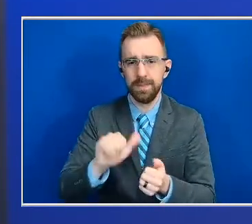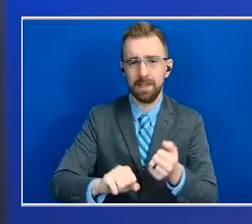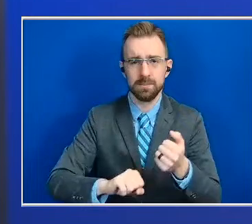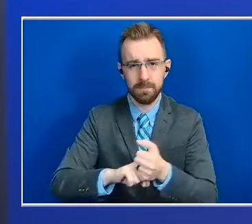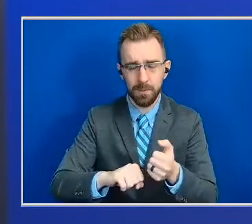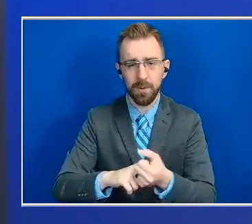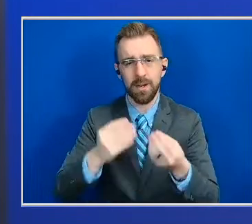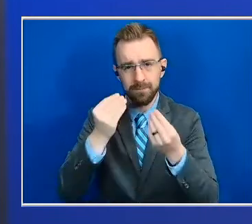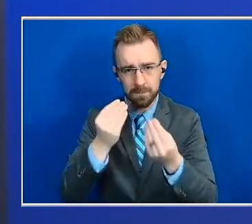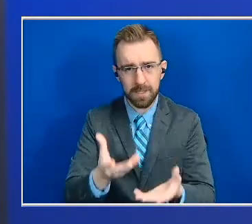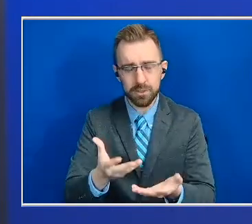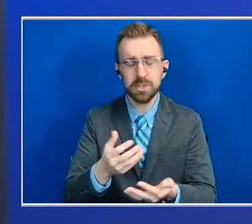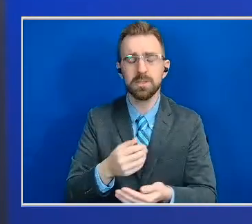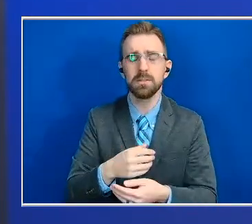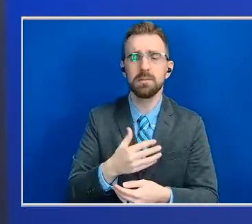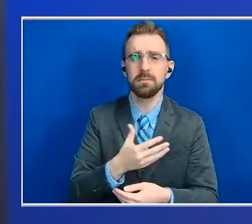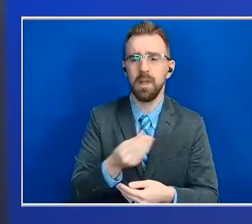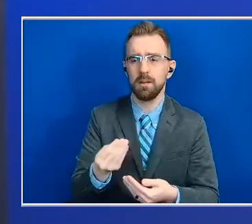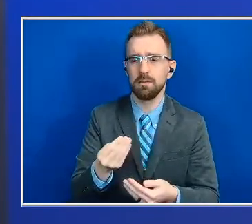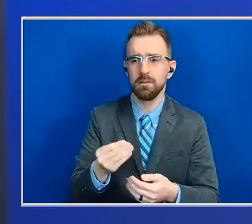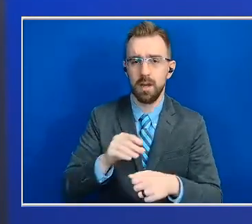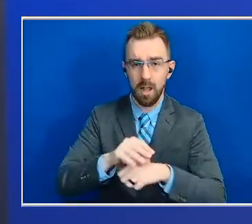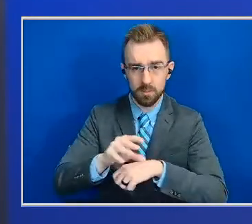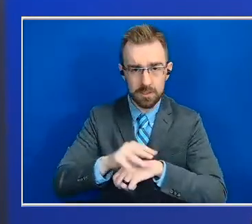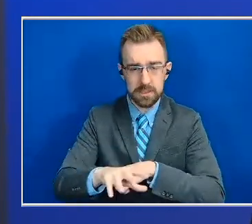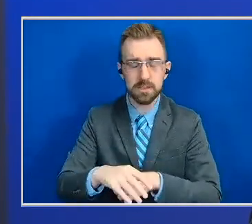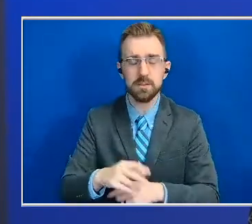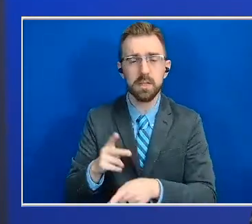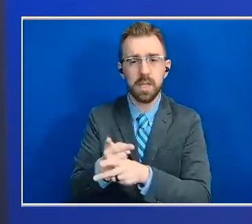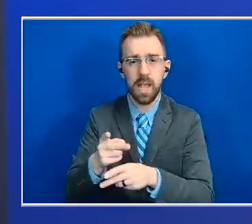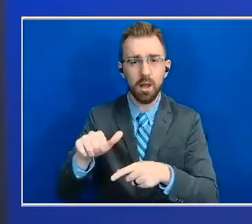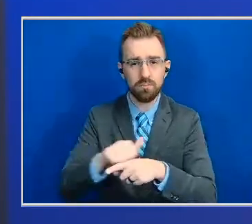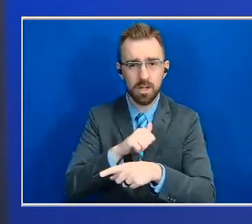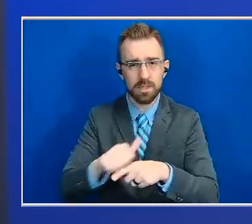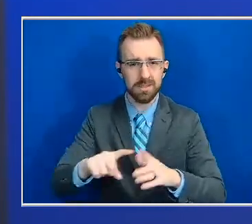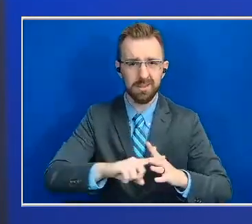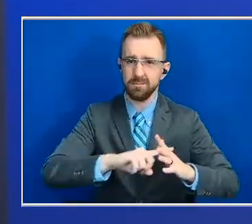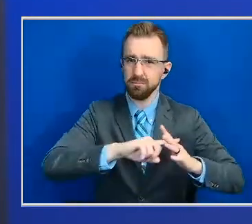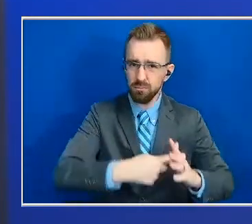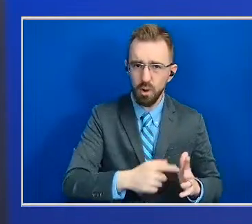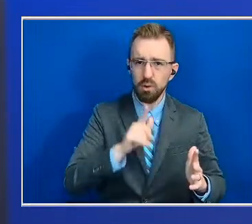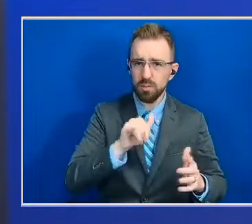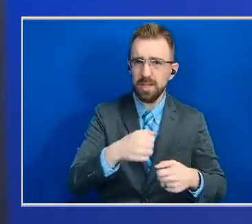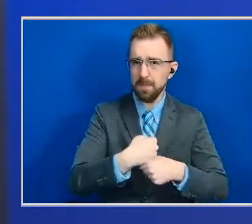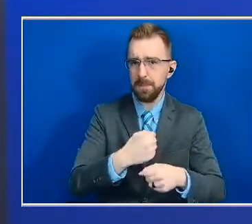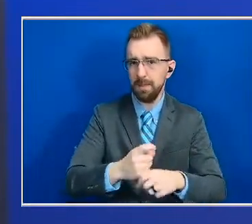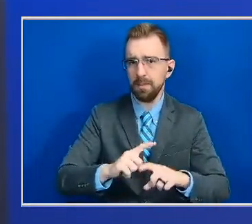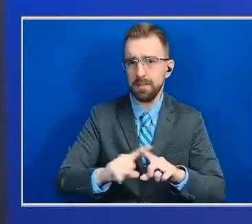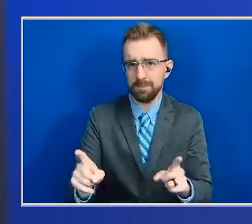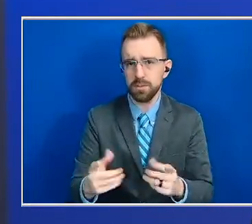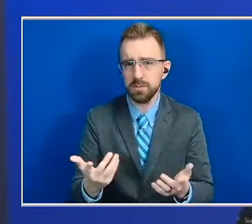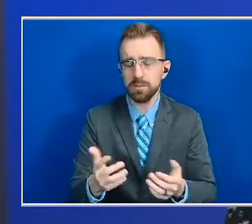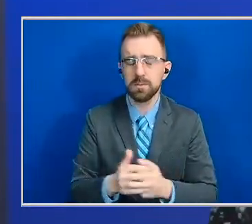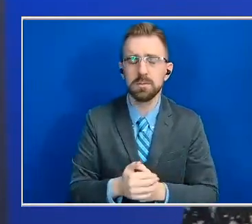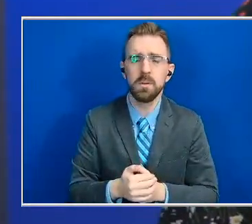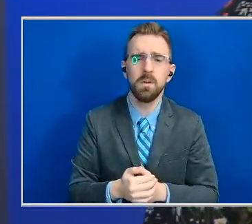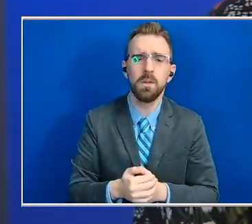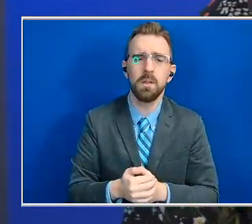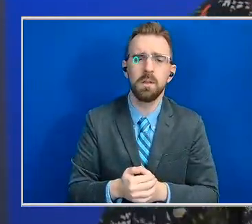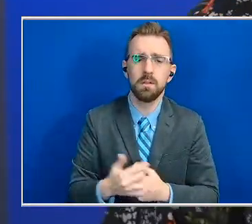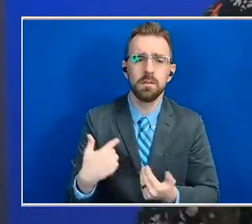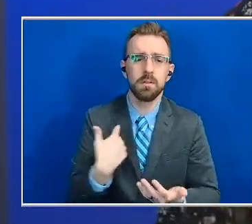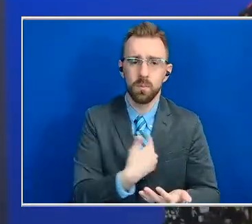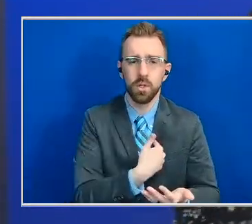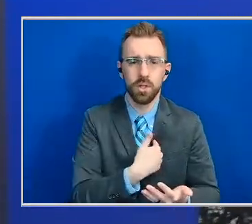and counseling and care practices at the very start make a really big difference. So we're, a third